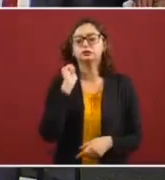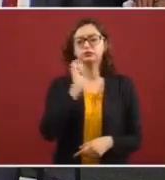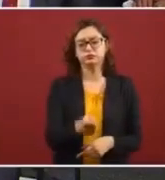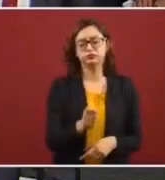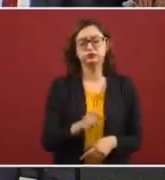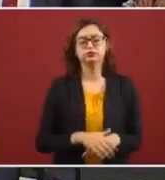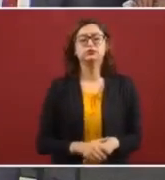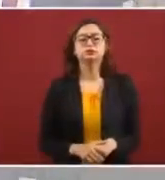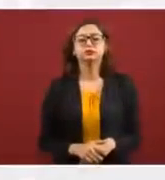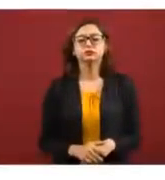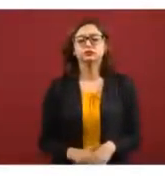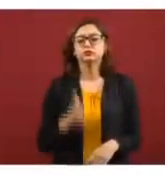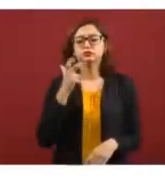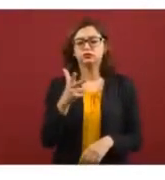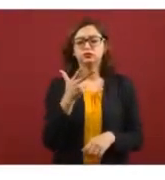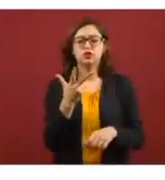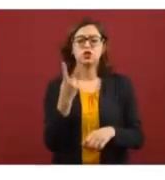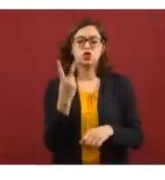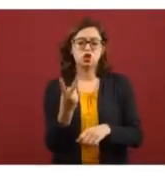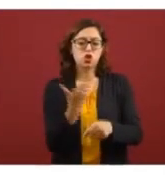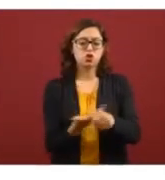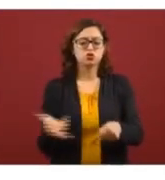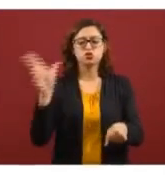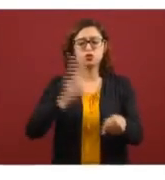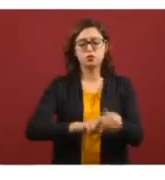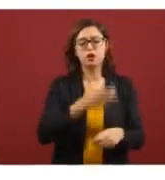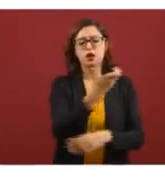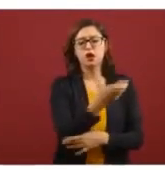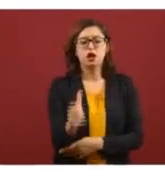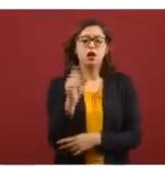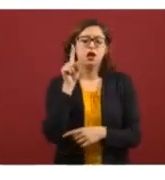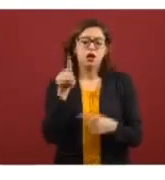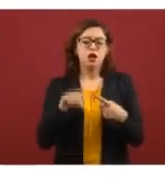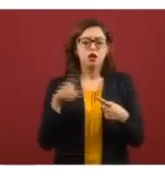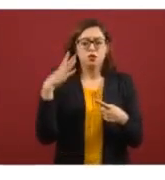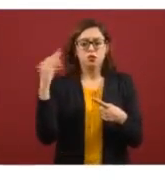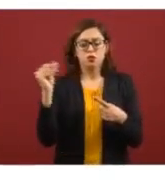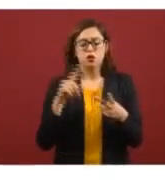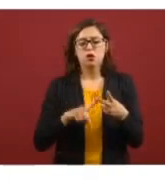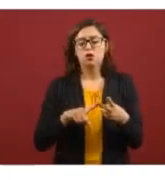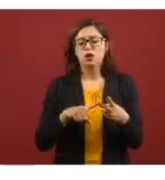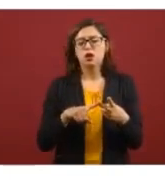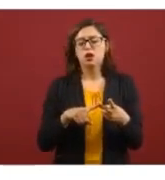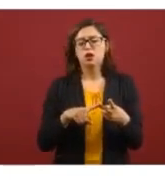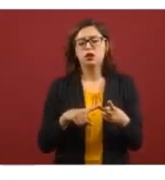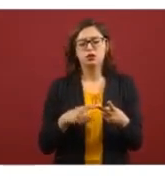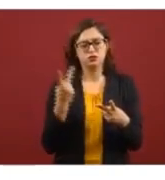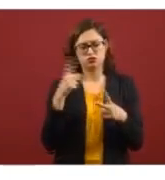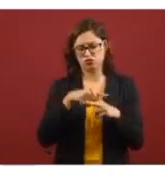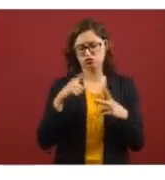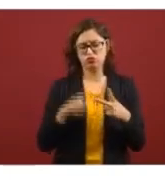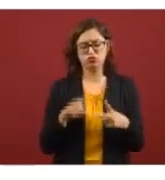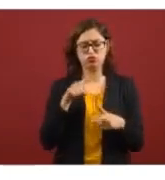substitute 2 hospitals in the rural areas, Matamoros,